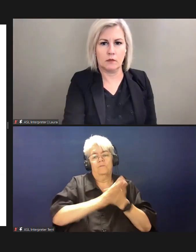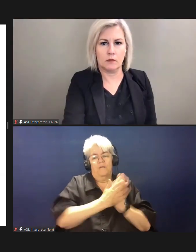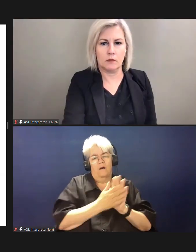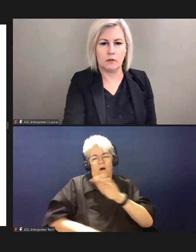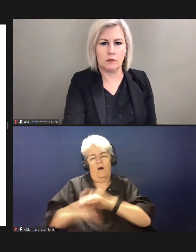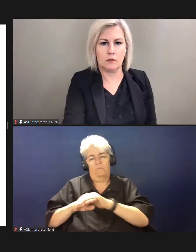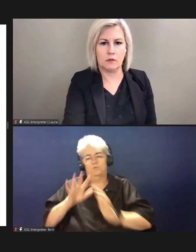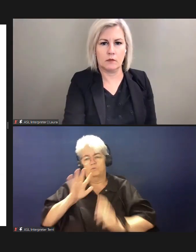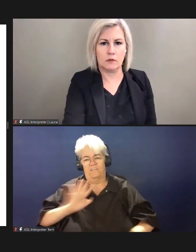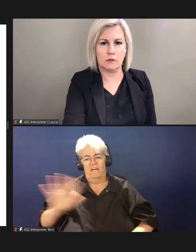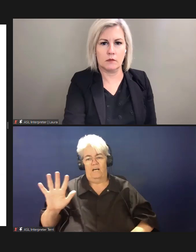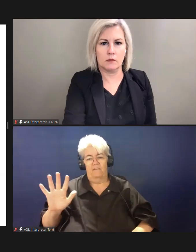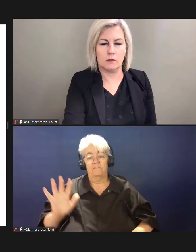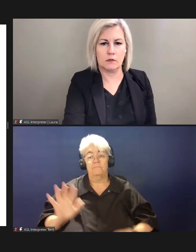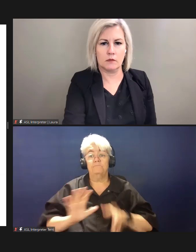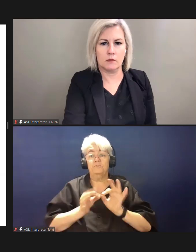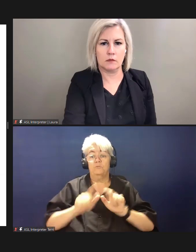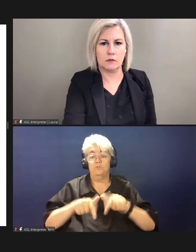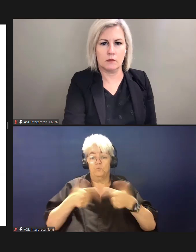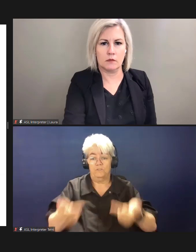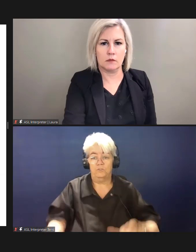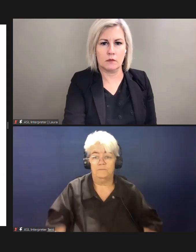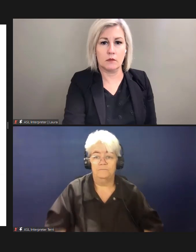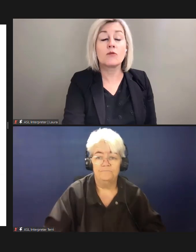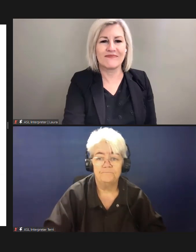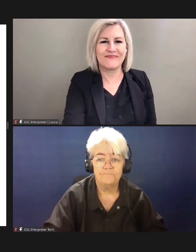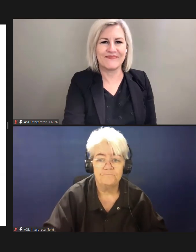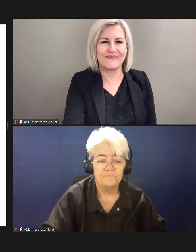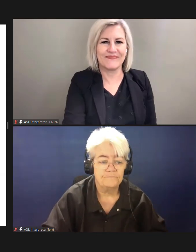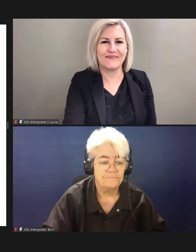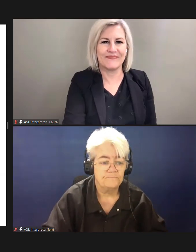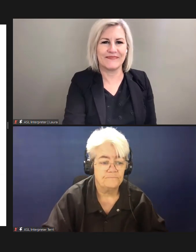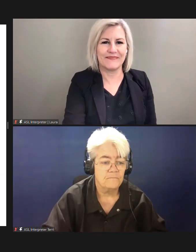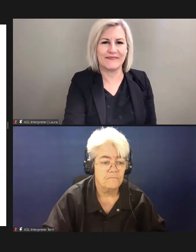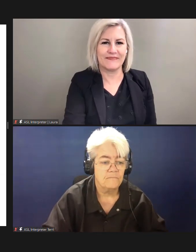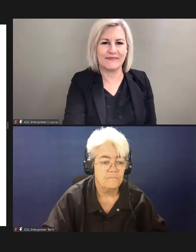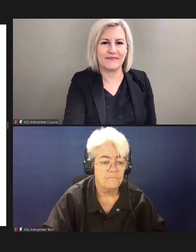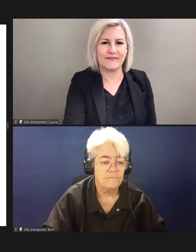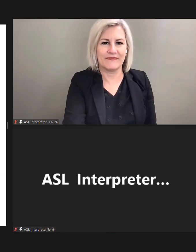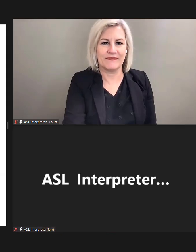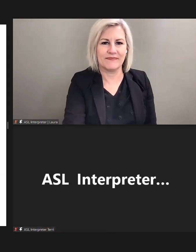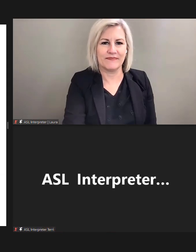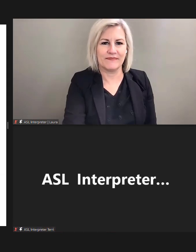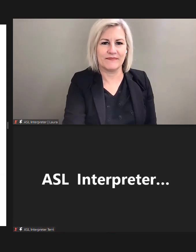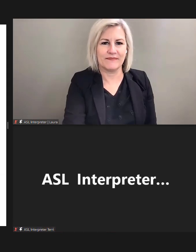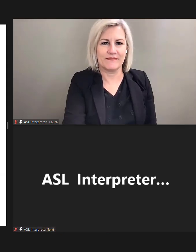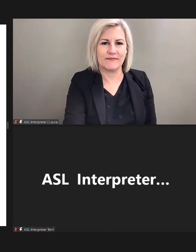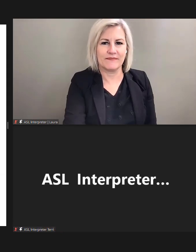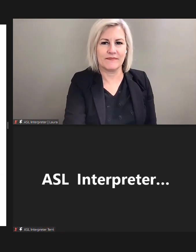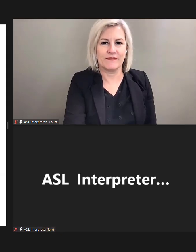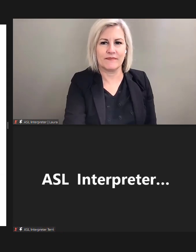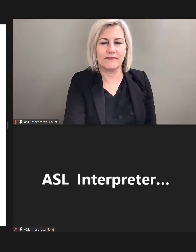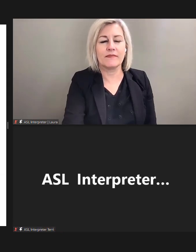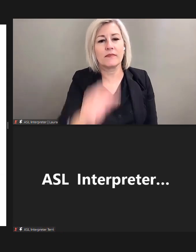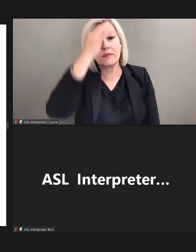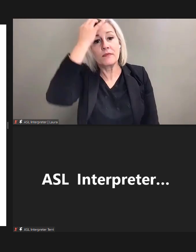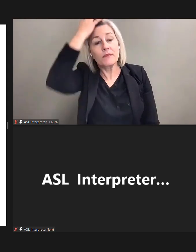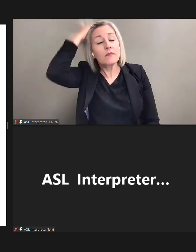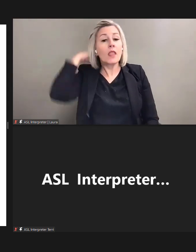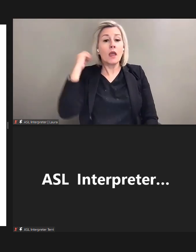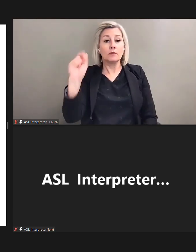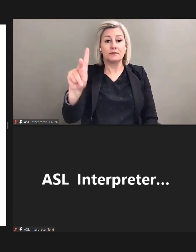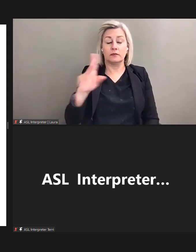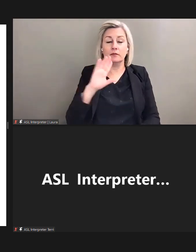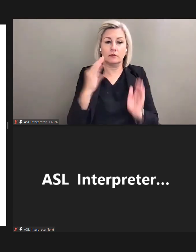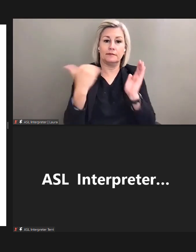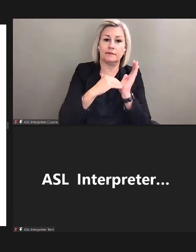children as well. Terry, talk us through this process. Okay, so again, we're going to start in the